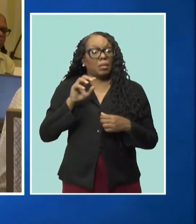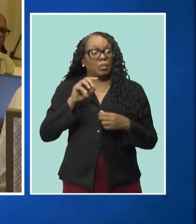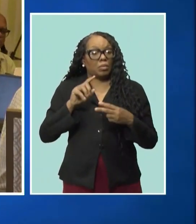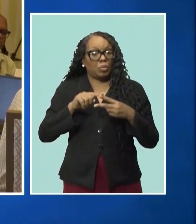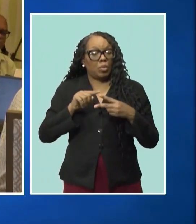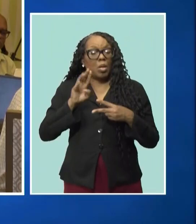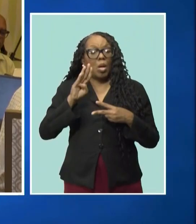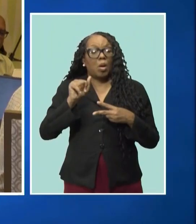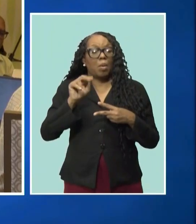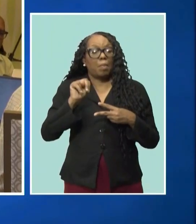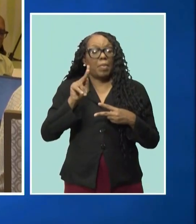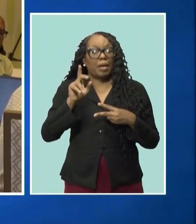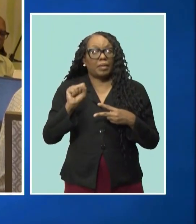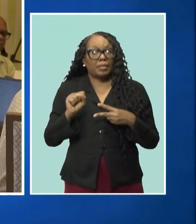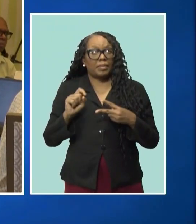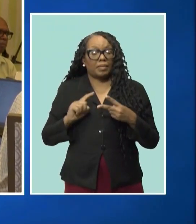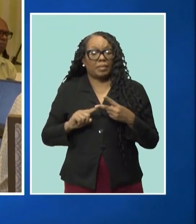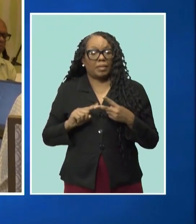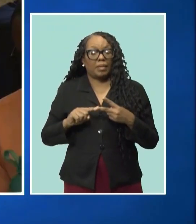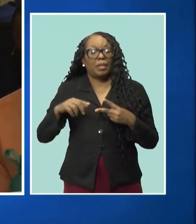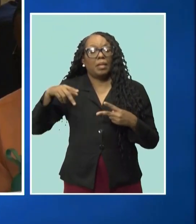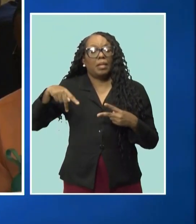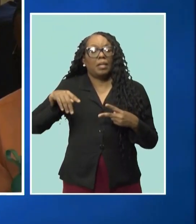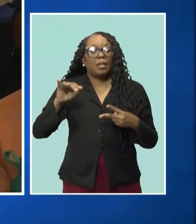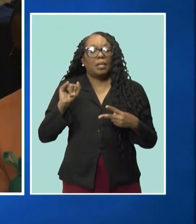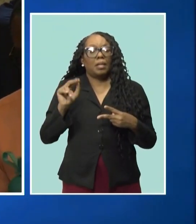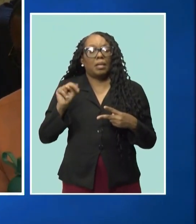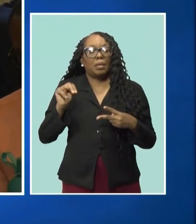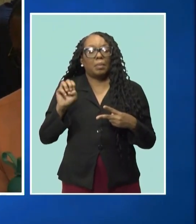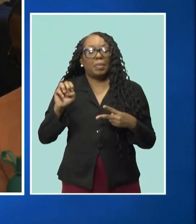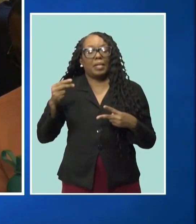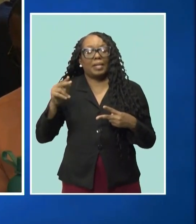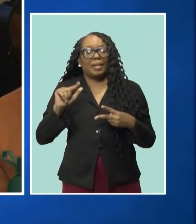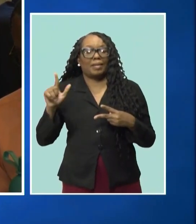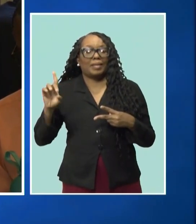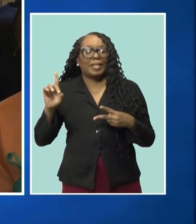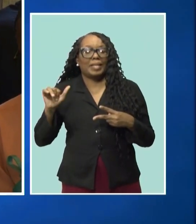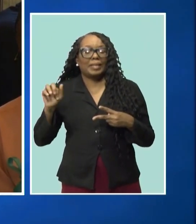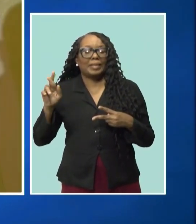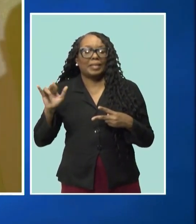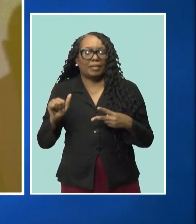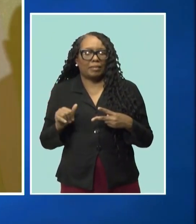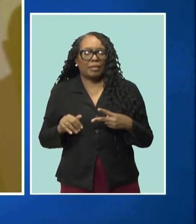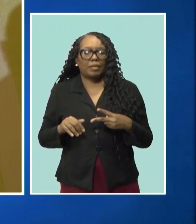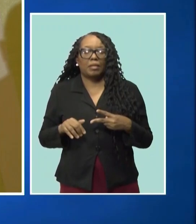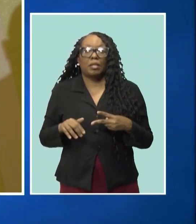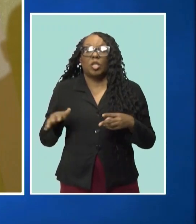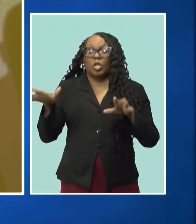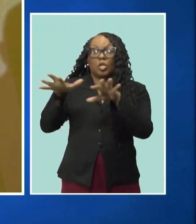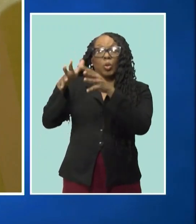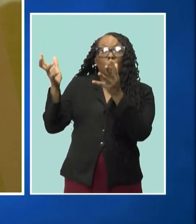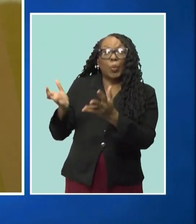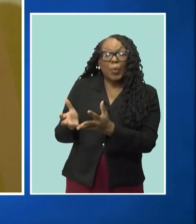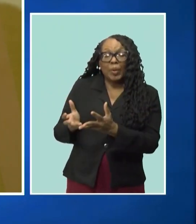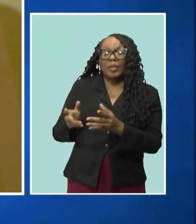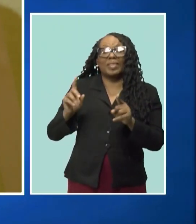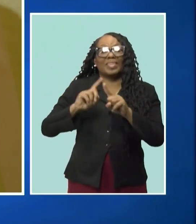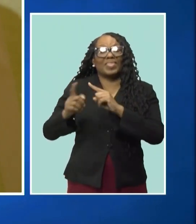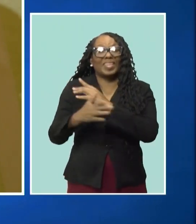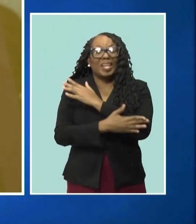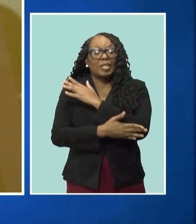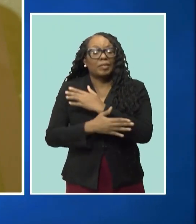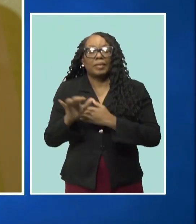investment in automation at all. So we're pretty much stuck in 2.0. Well, the rest of the world, Singapore,